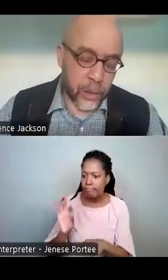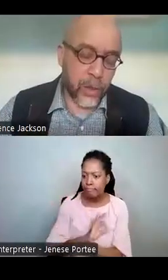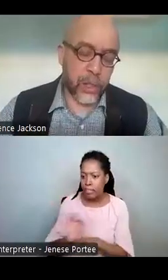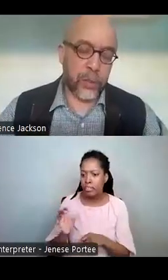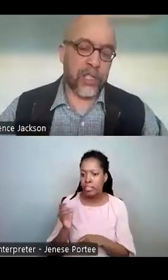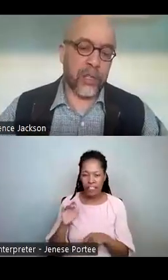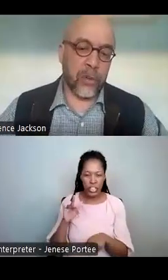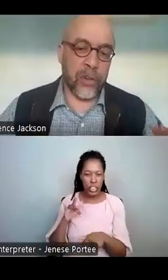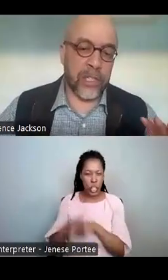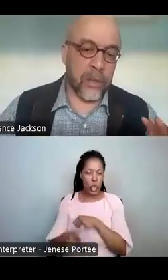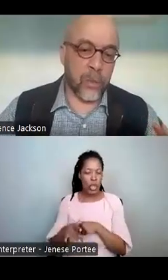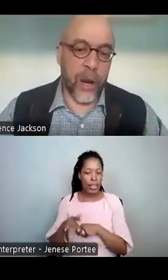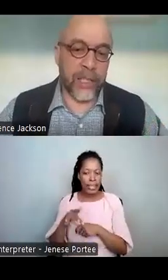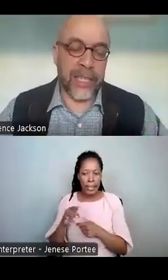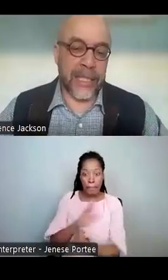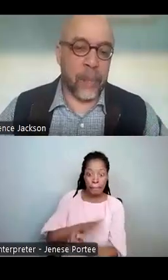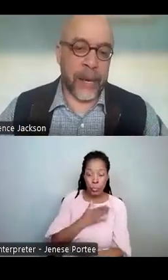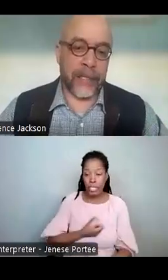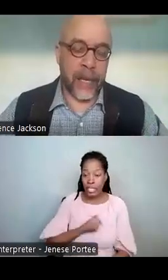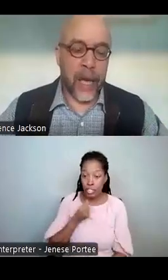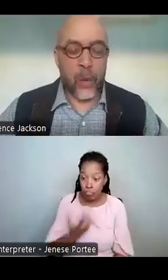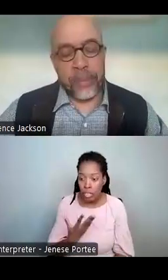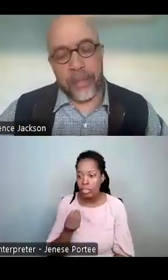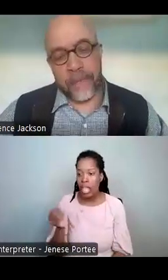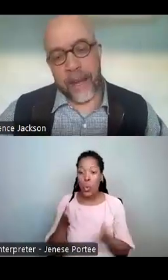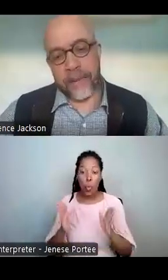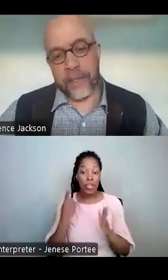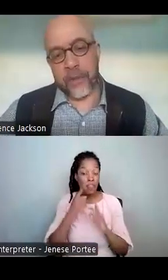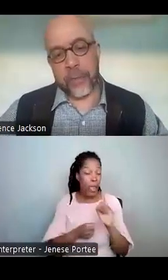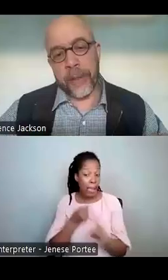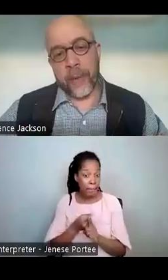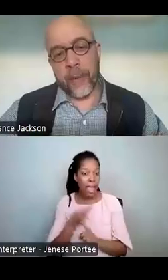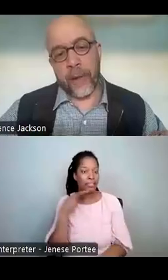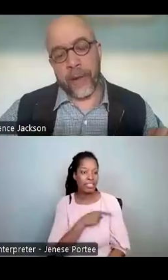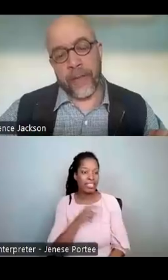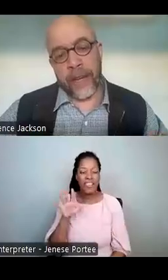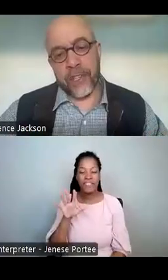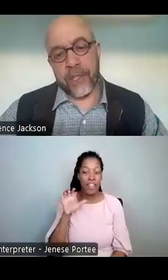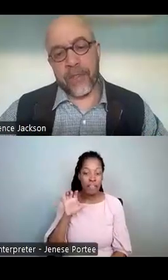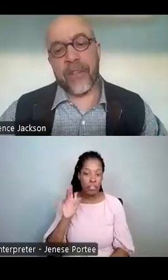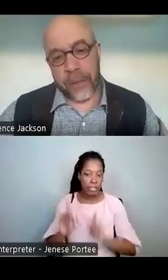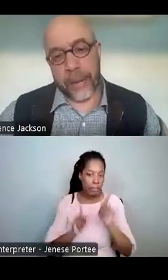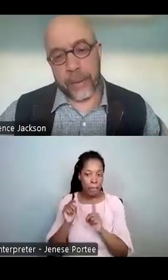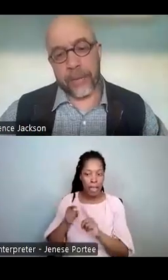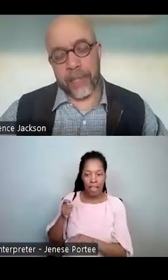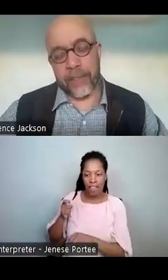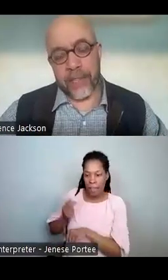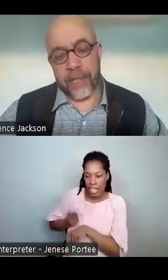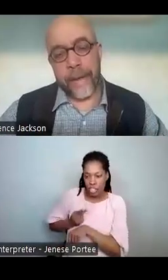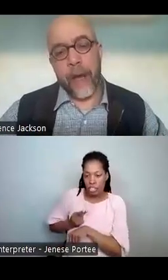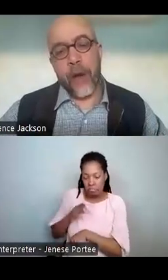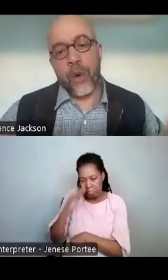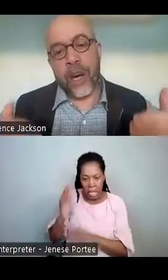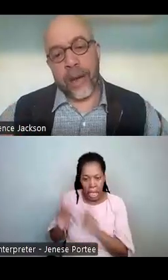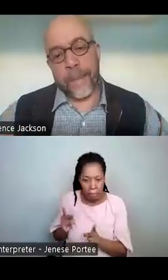vernacular musical expression, or its ways that it's impacted, would be the 500 people of Haitian descent, Black people of Haitian